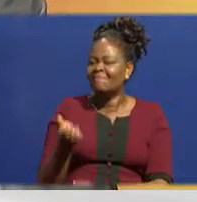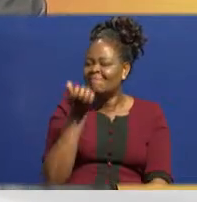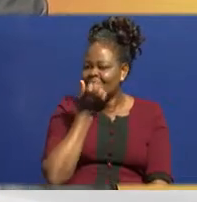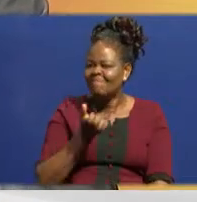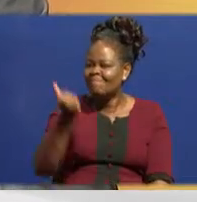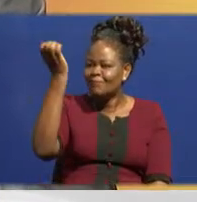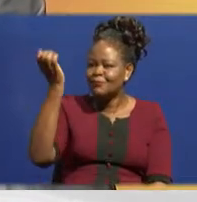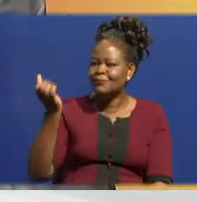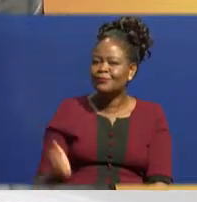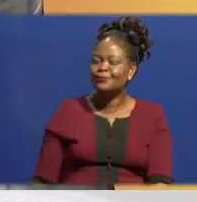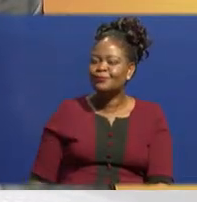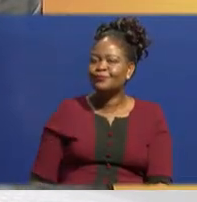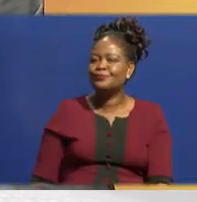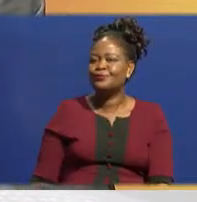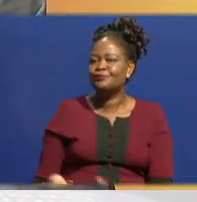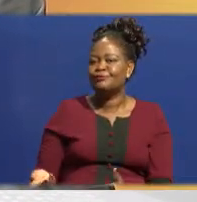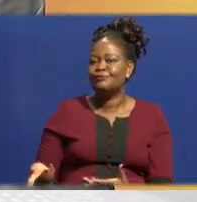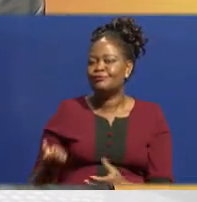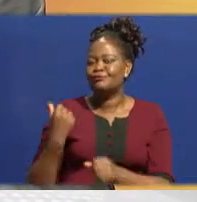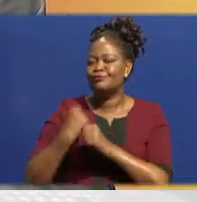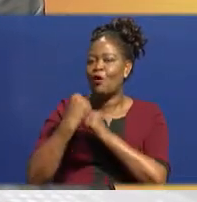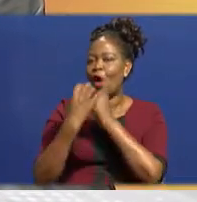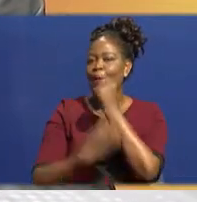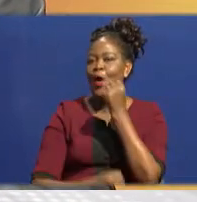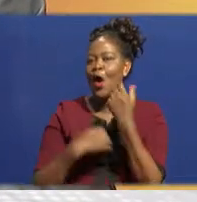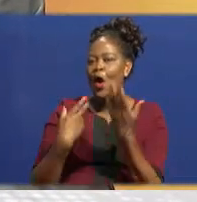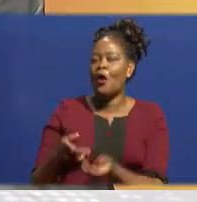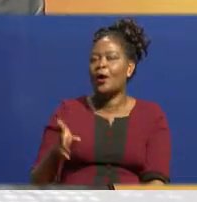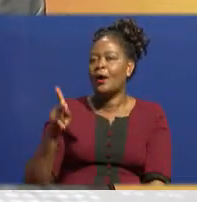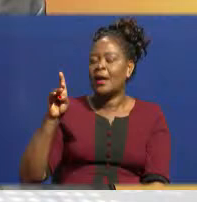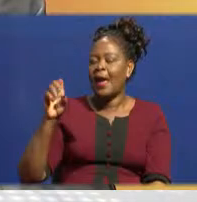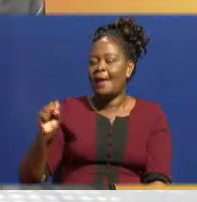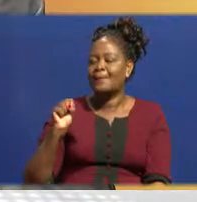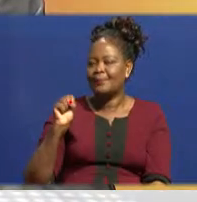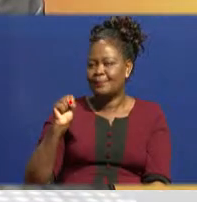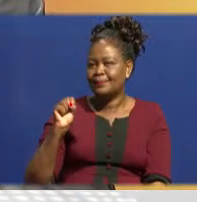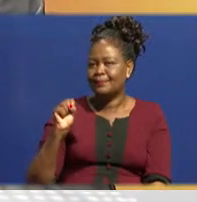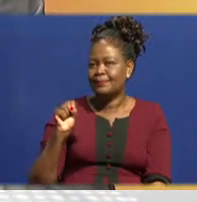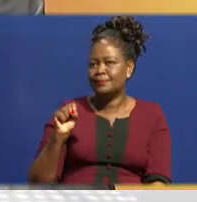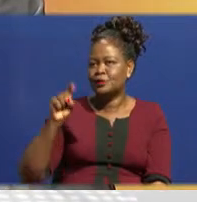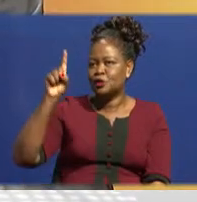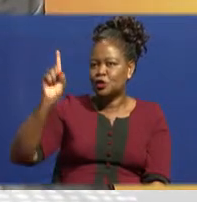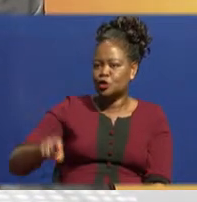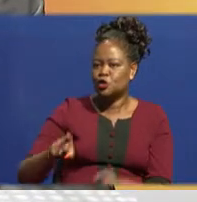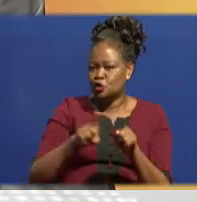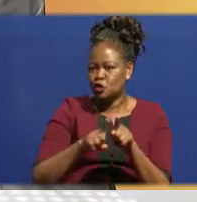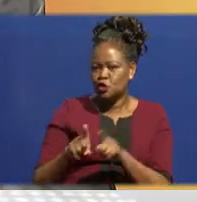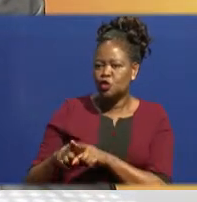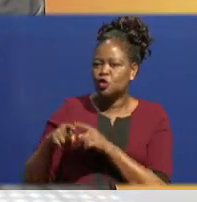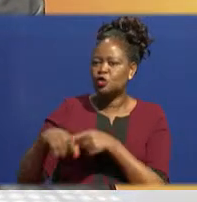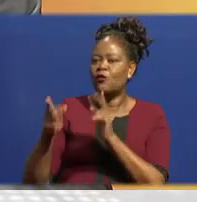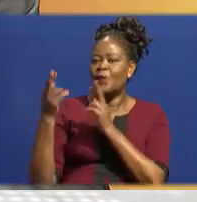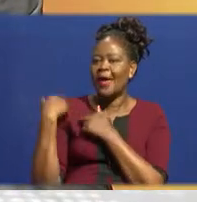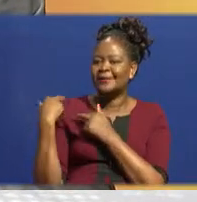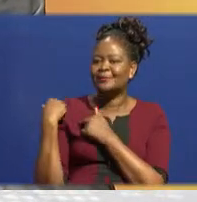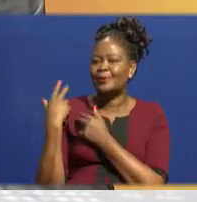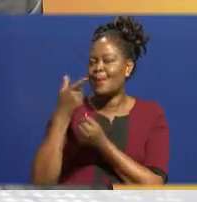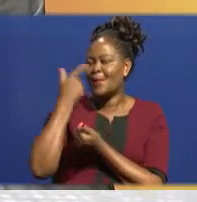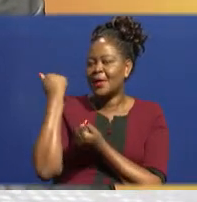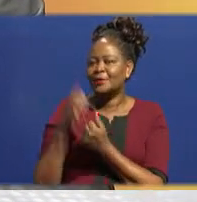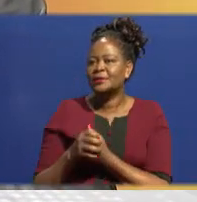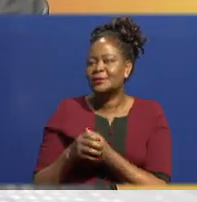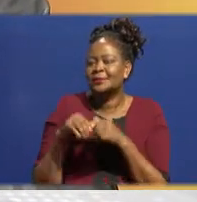or lapses on the job. Mm-hmm. Also, the Kenya Bureau of Standards, I think, should also be held responsible here,